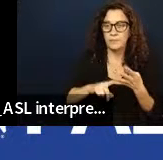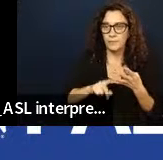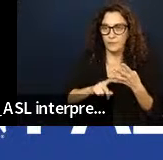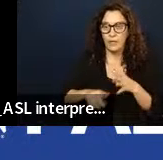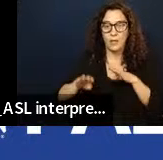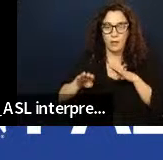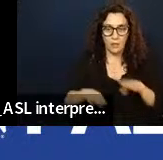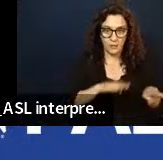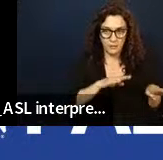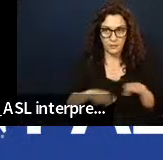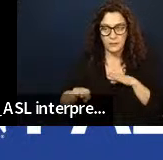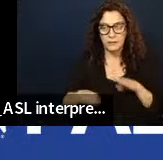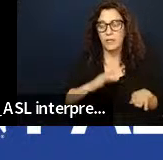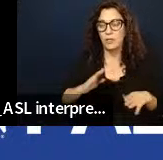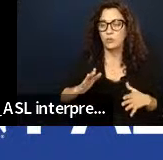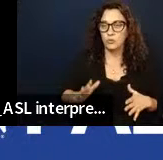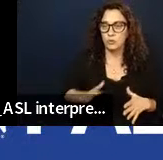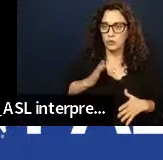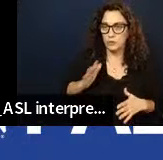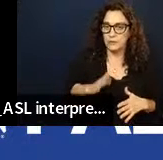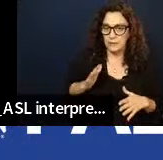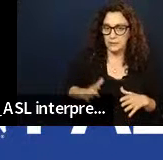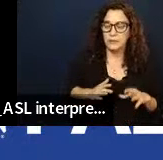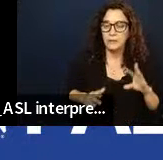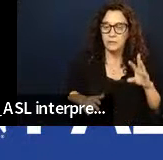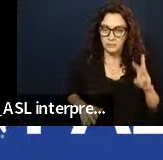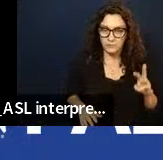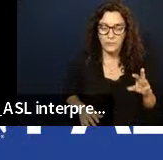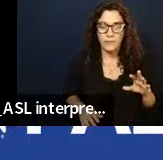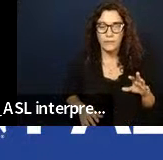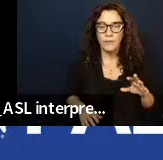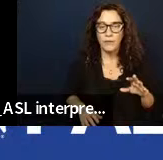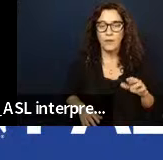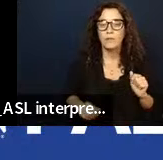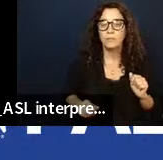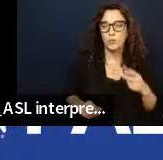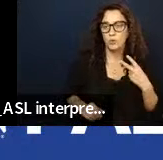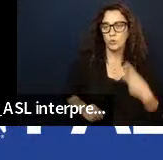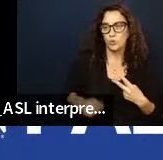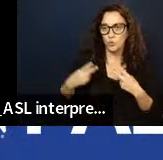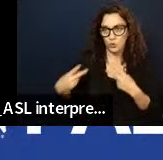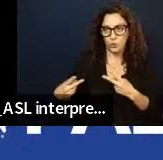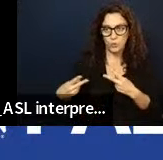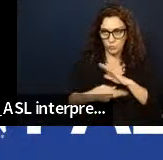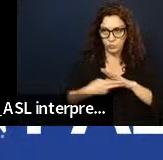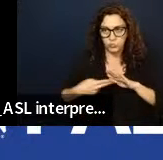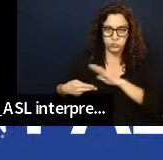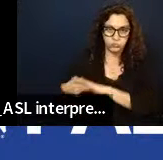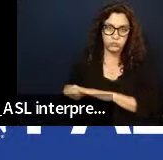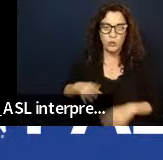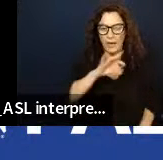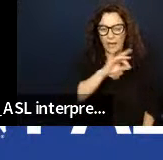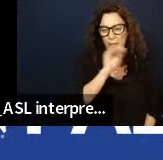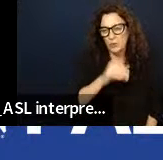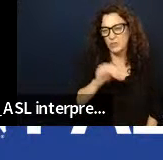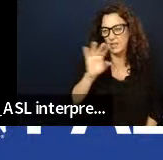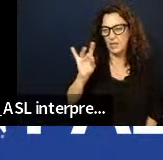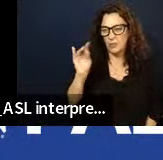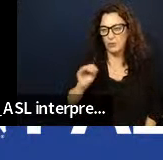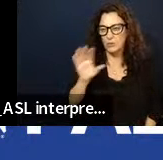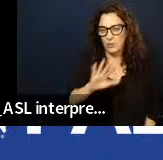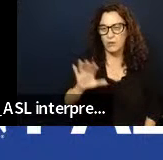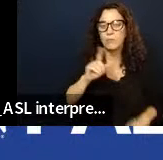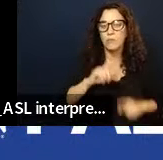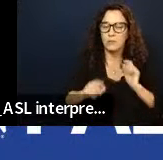and courtesy, which both also have a similar frequency coming in at about 8%, have a